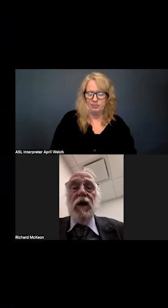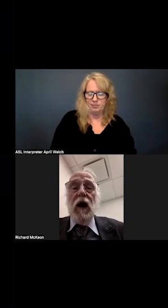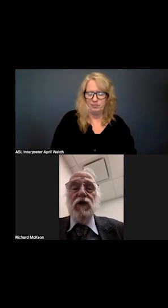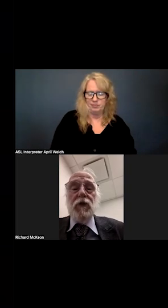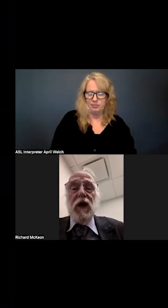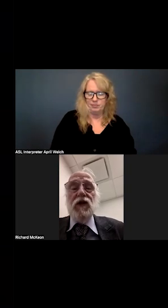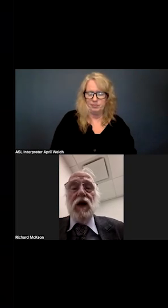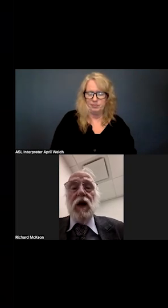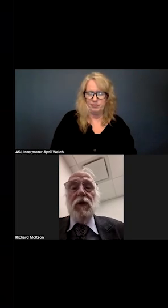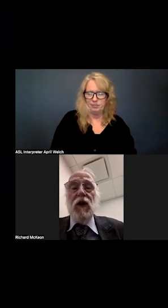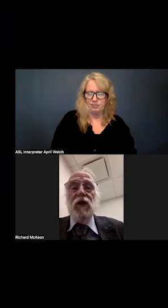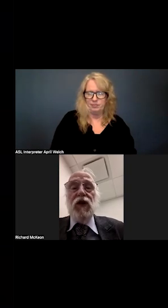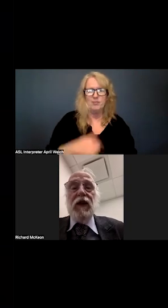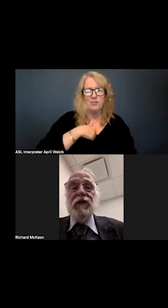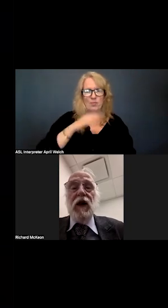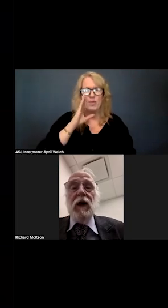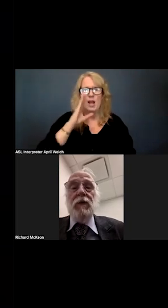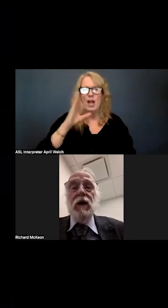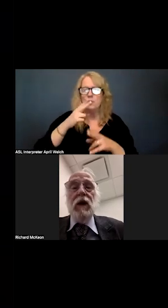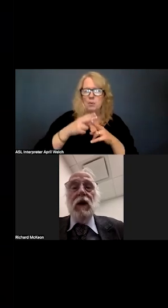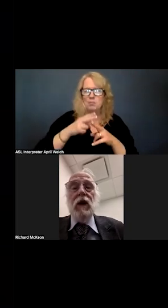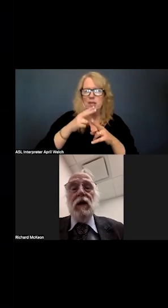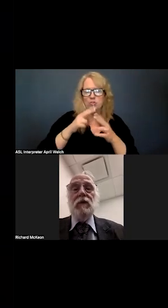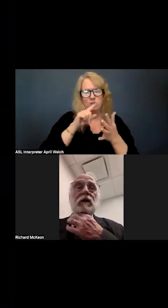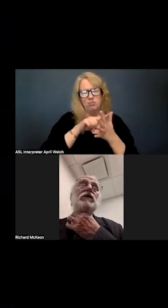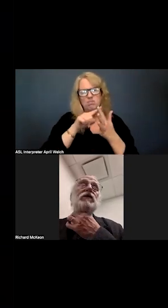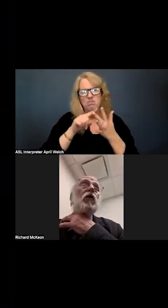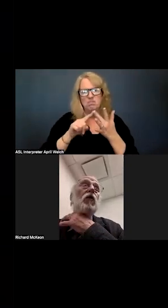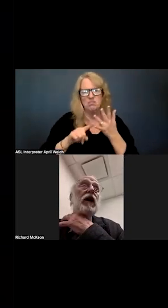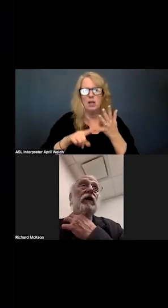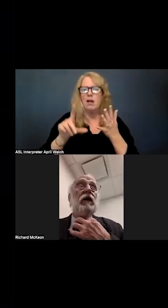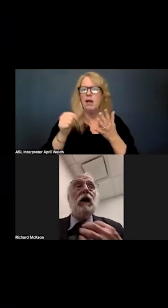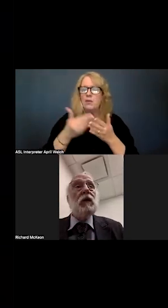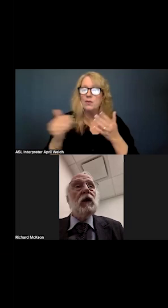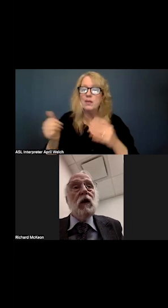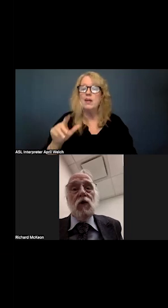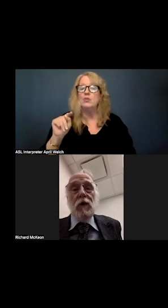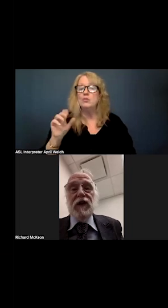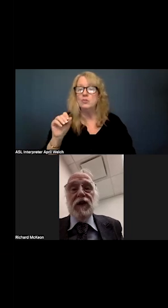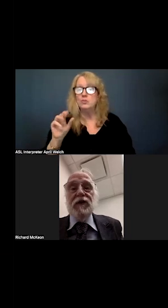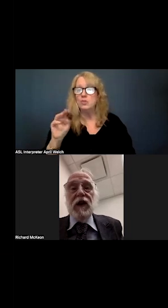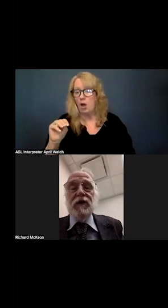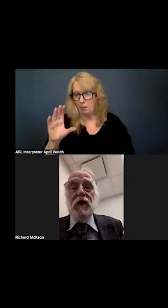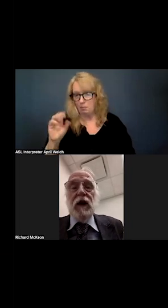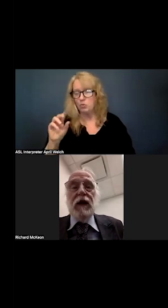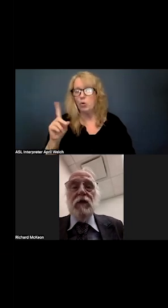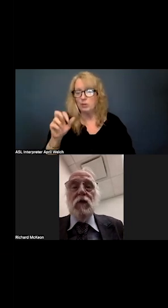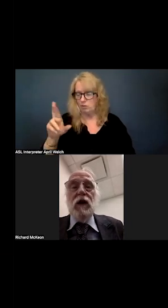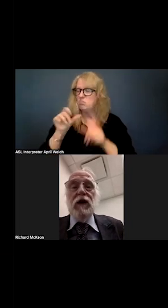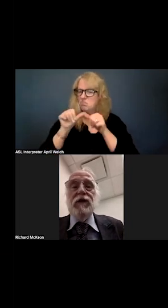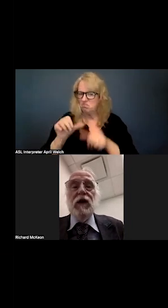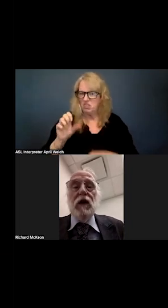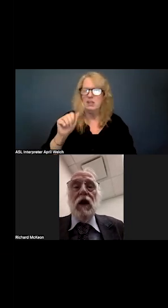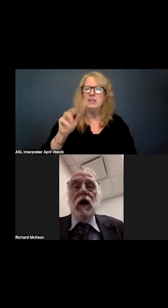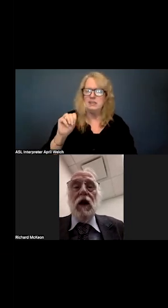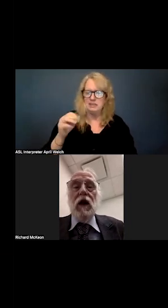so I'll just mention a couple of other things. Tom Coder remains at SAMHSA and